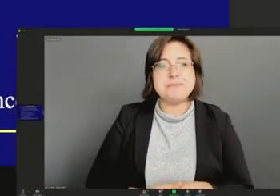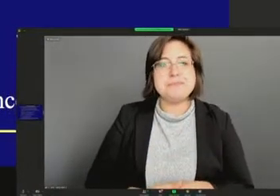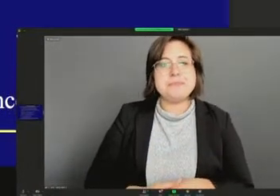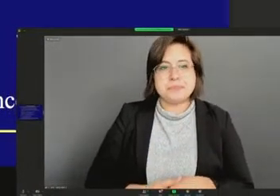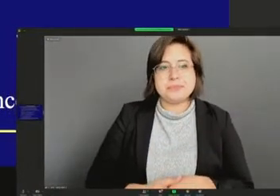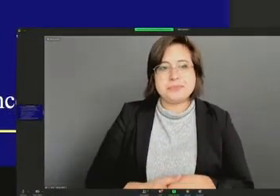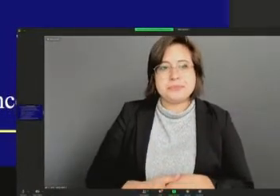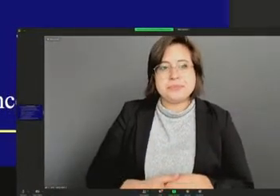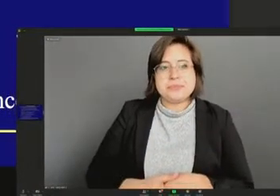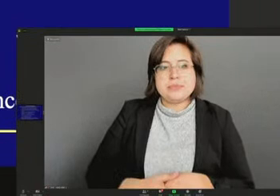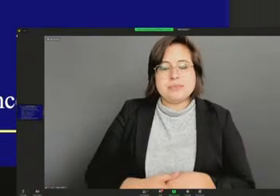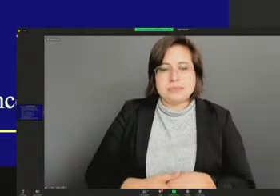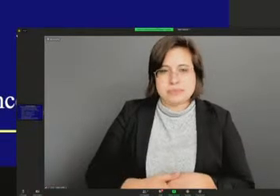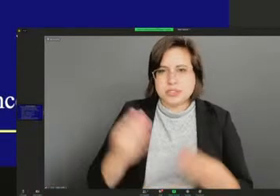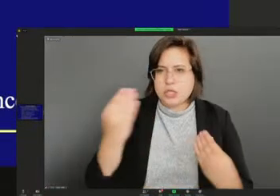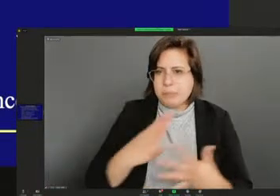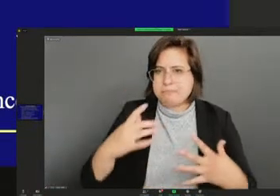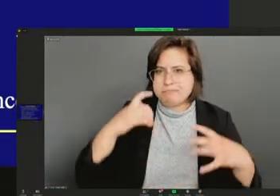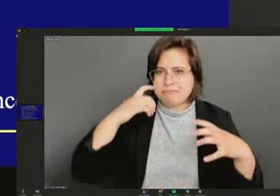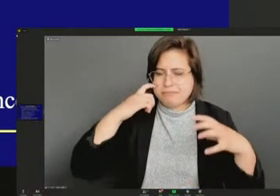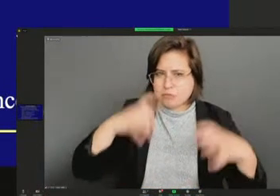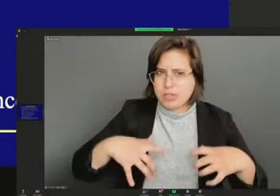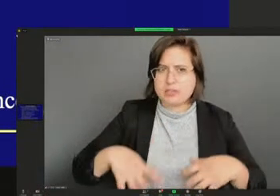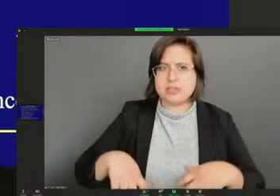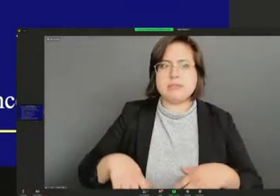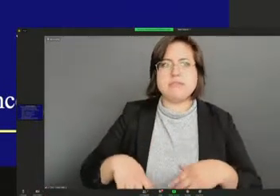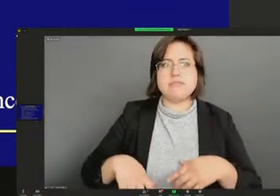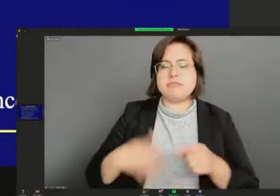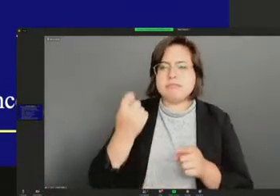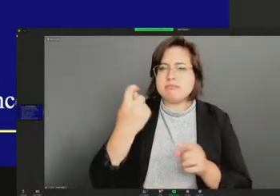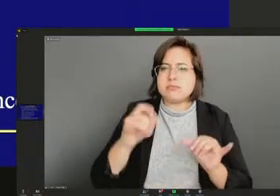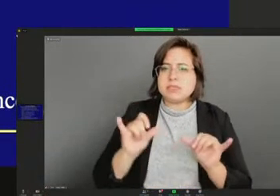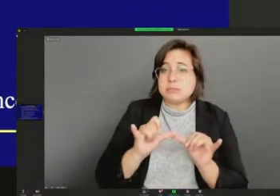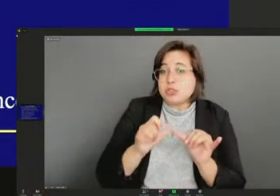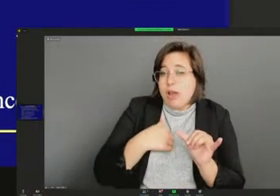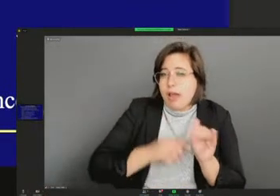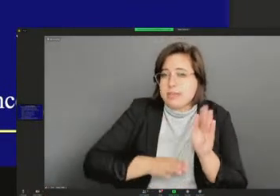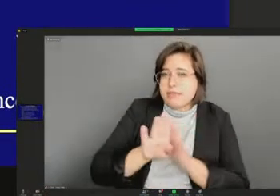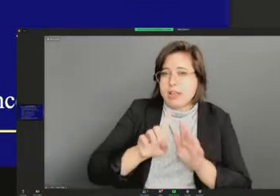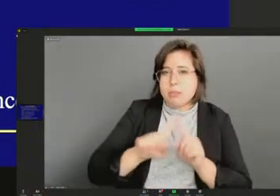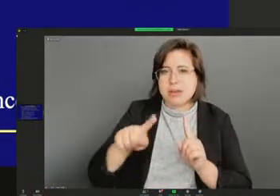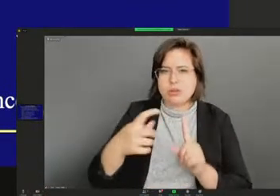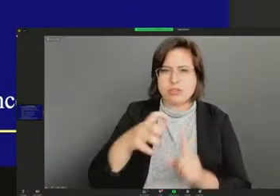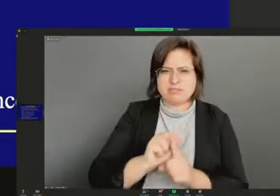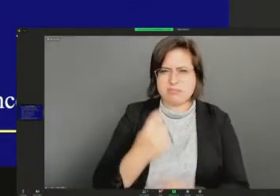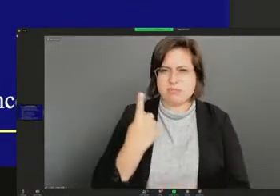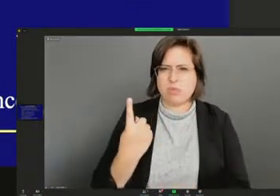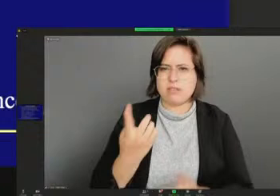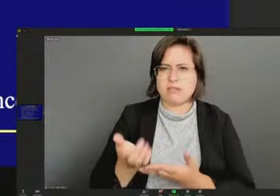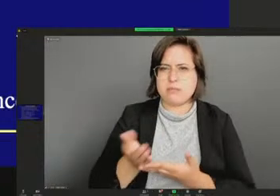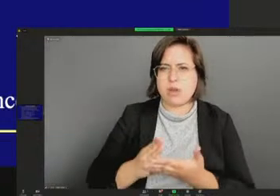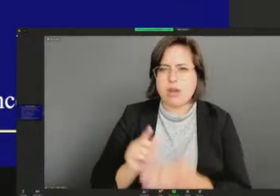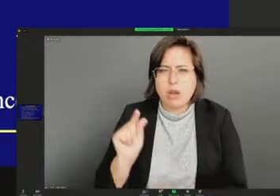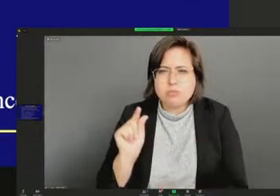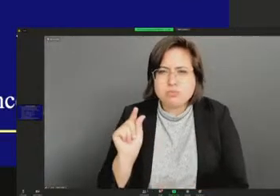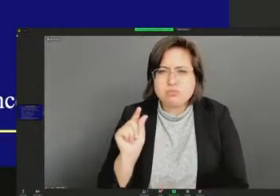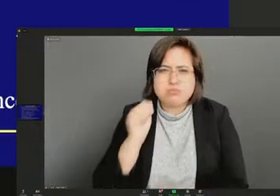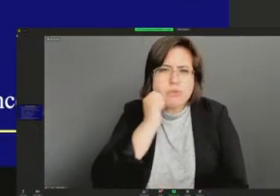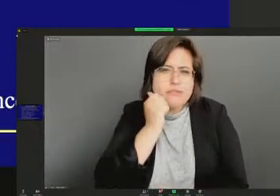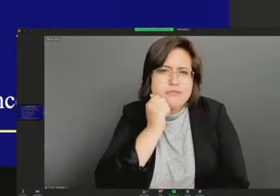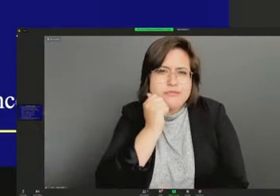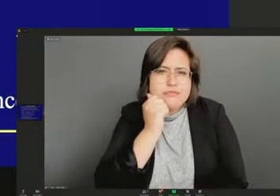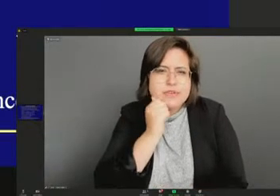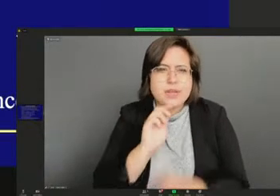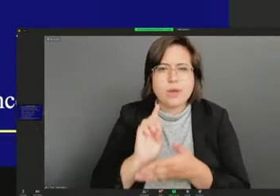the Everyday Discrimination Scale is not the only measure even that I developed, because it only captures one aspect of it, little day-to-day